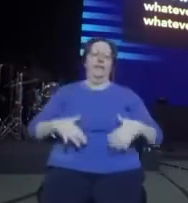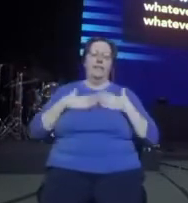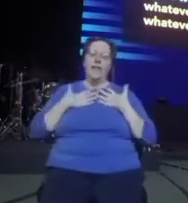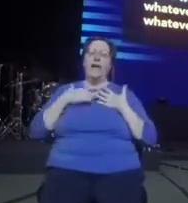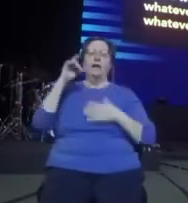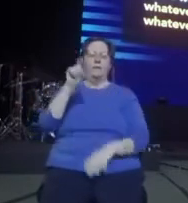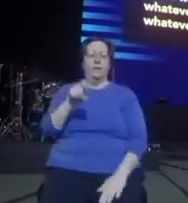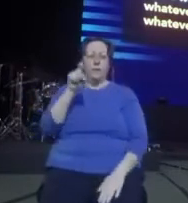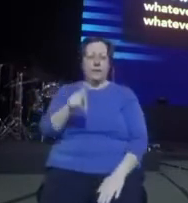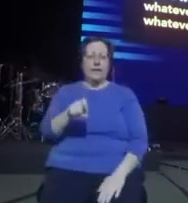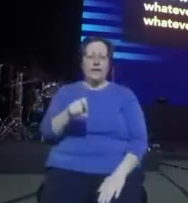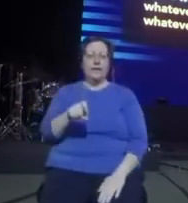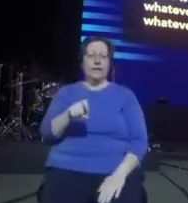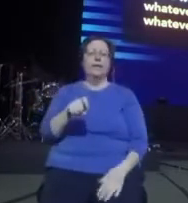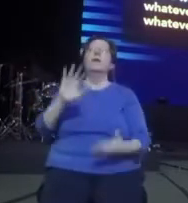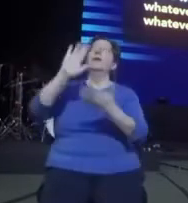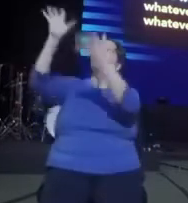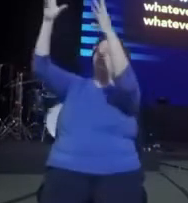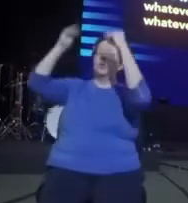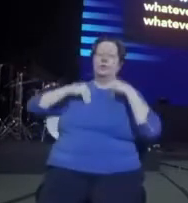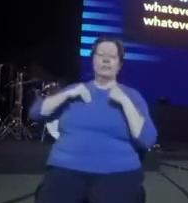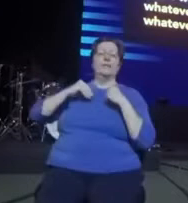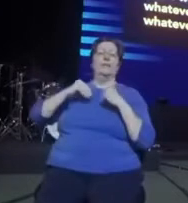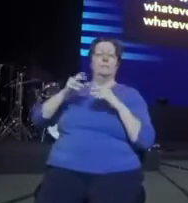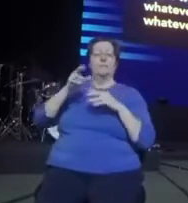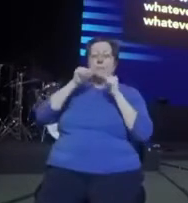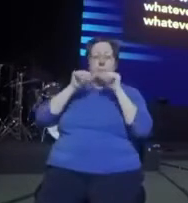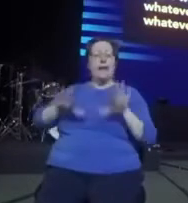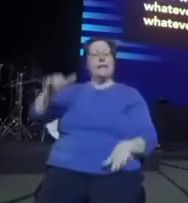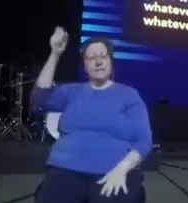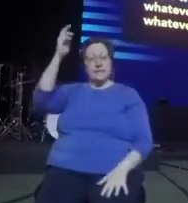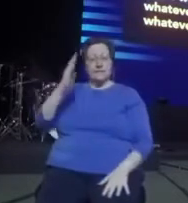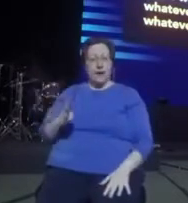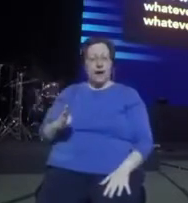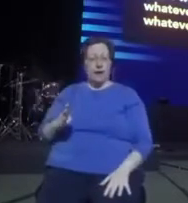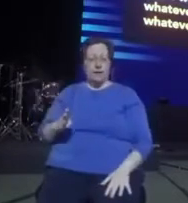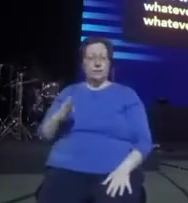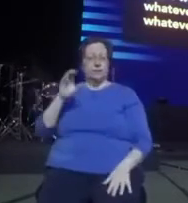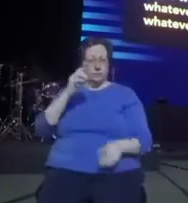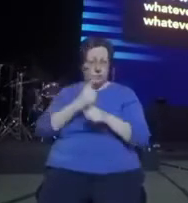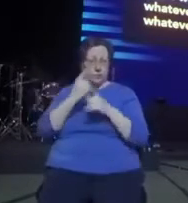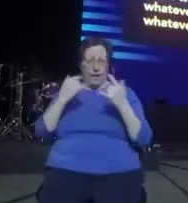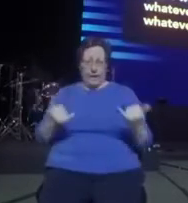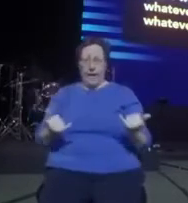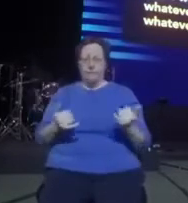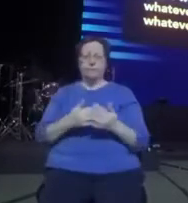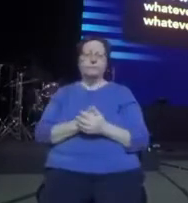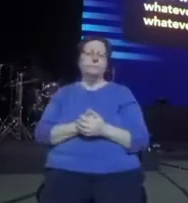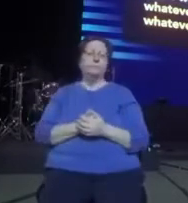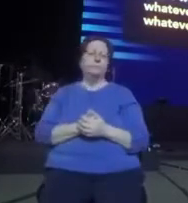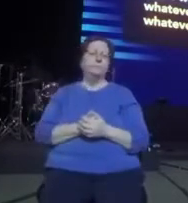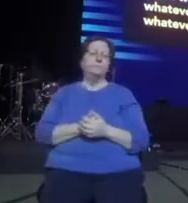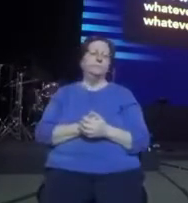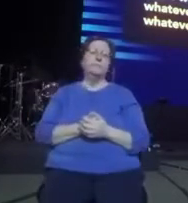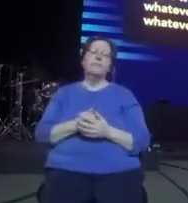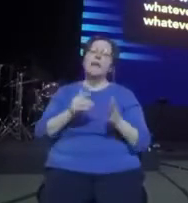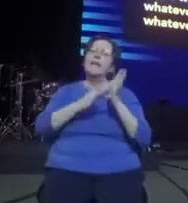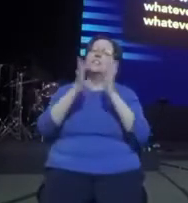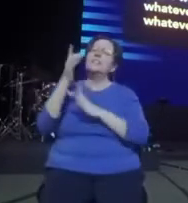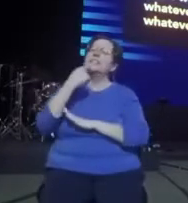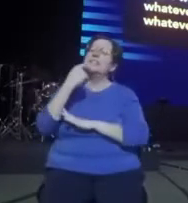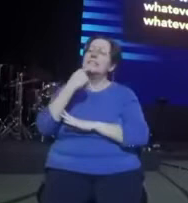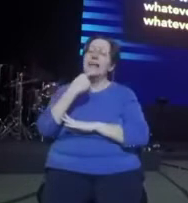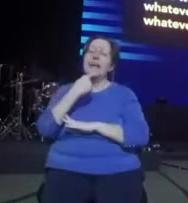need to be in order to get the blessings that God has for you. And here's what he makes a statement. He says, and